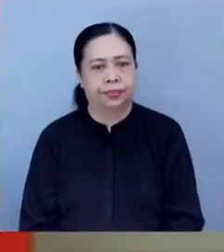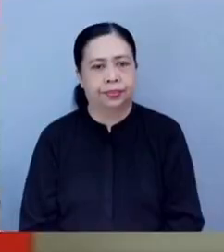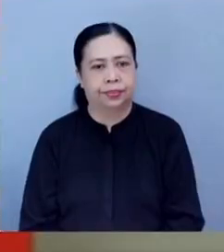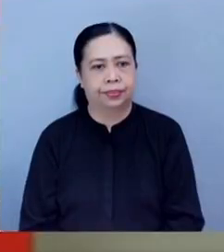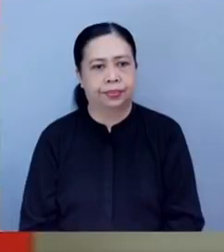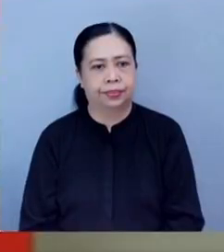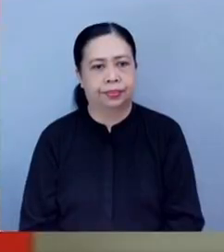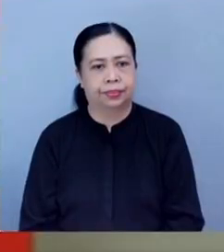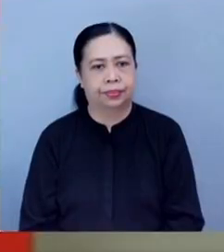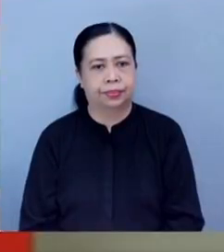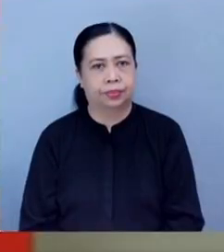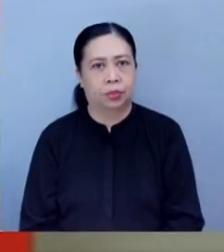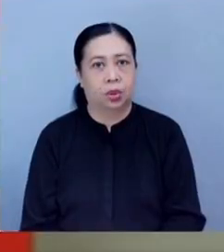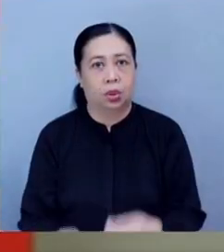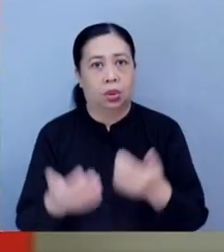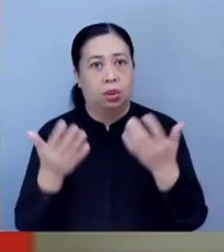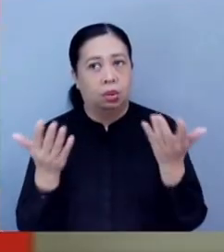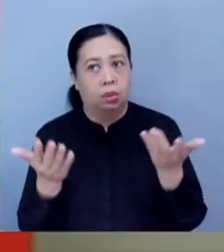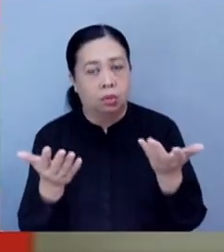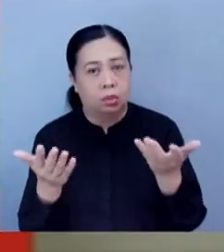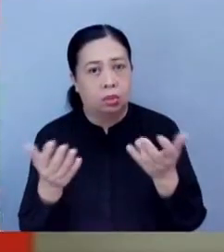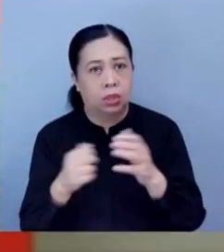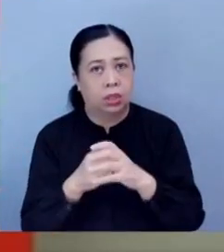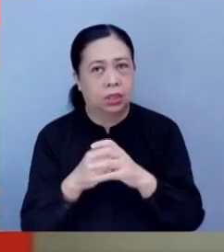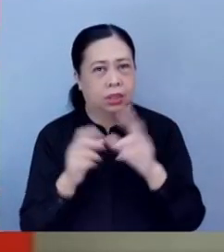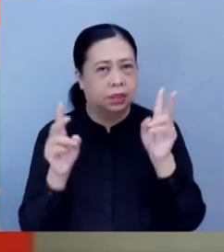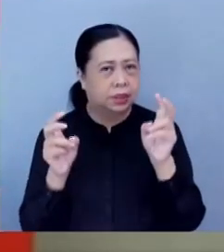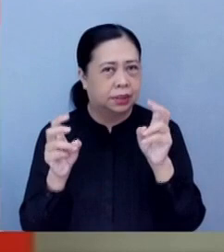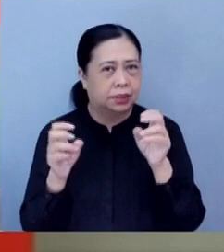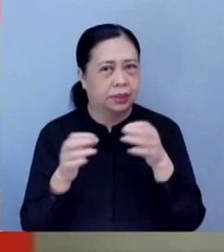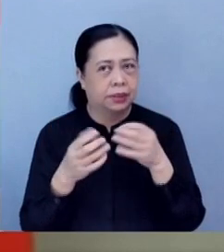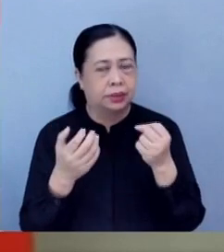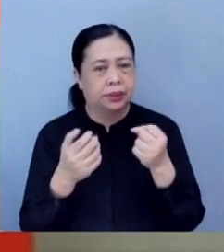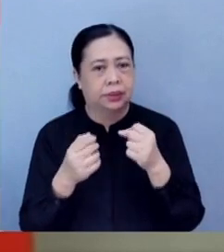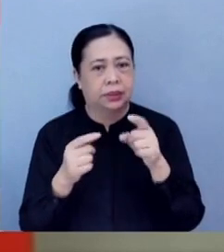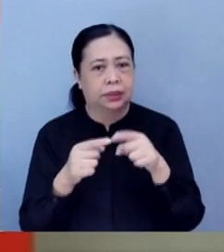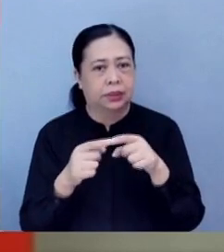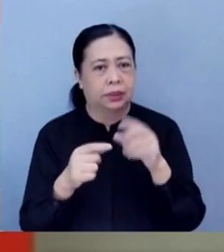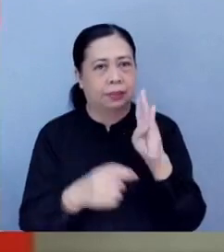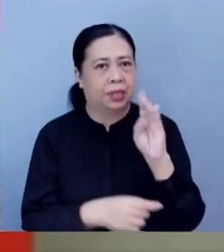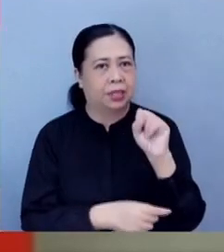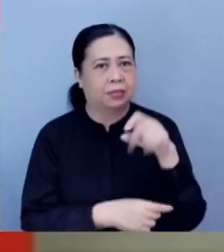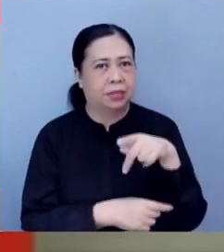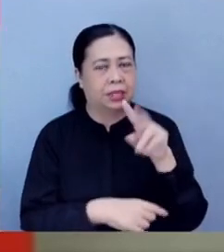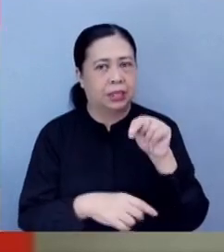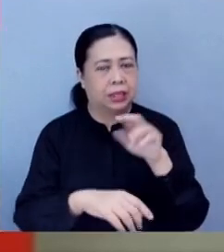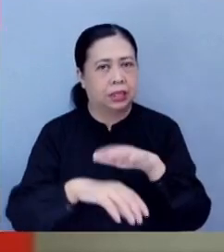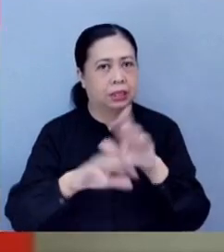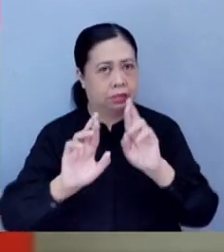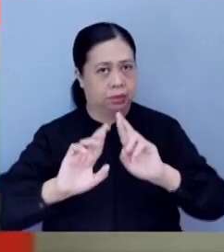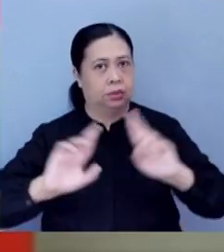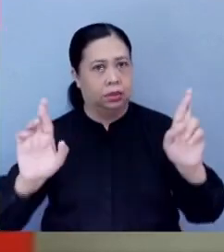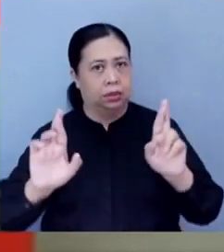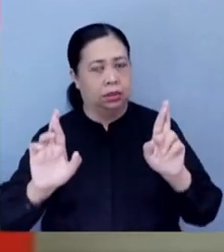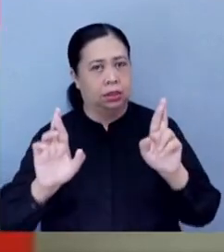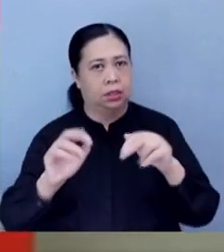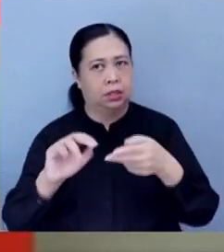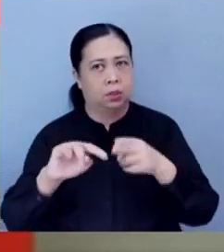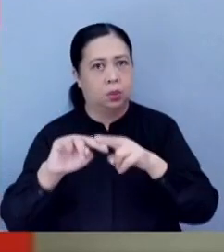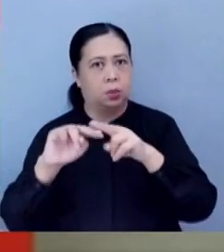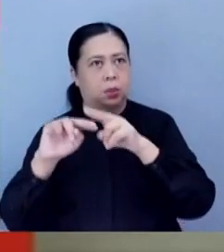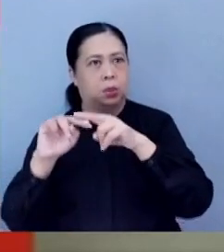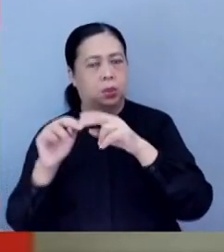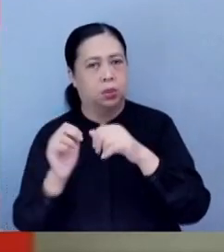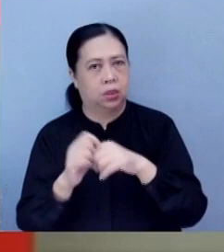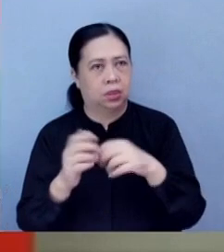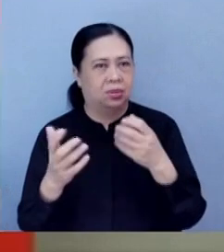Where they will be hawkish is on the language. As we saw, the BSP needs to signal that they stand ready to resume hiking, because obviously